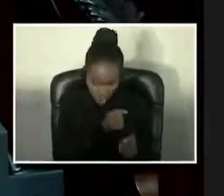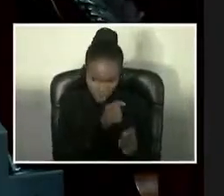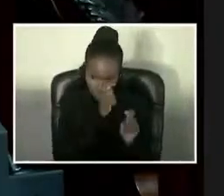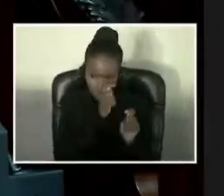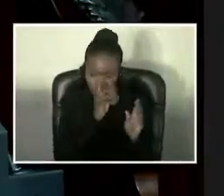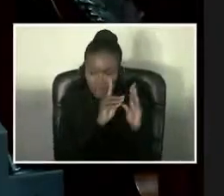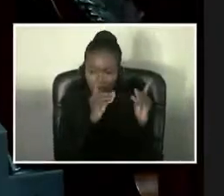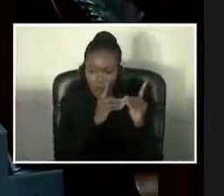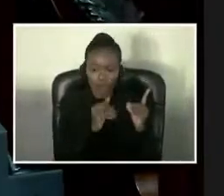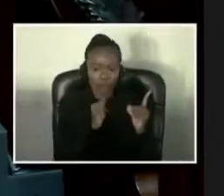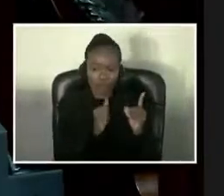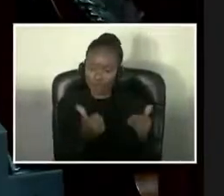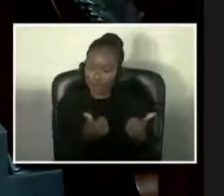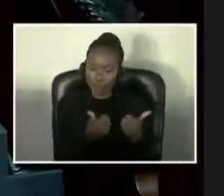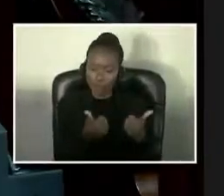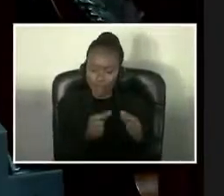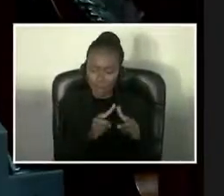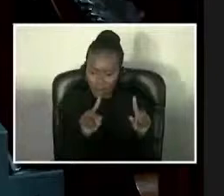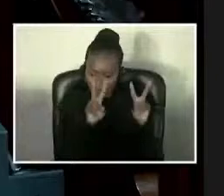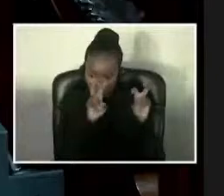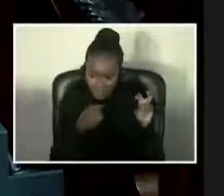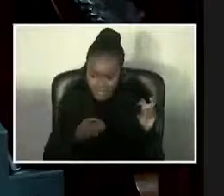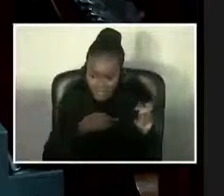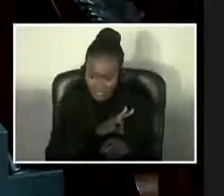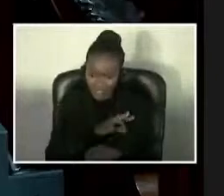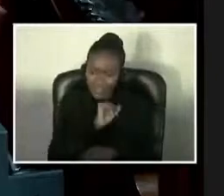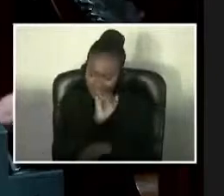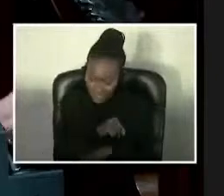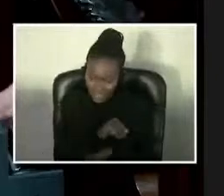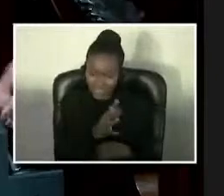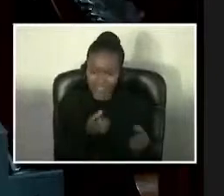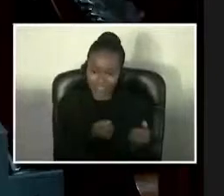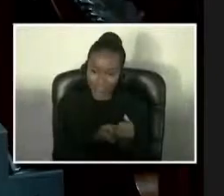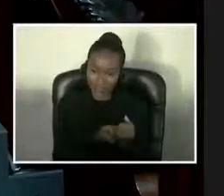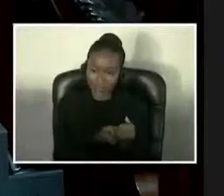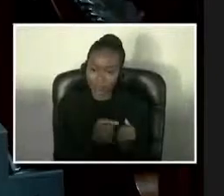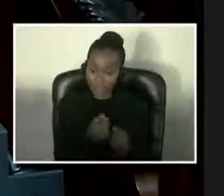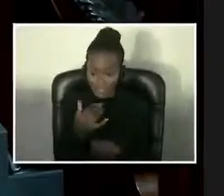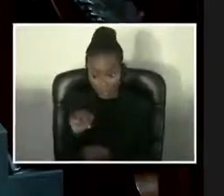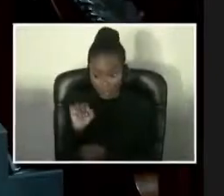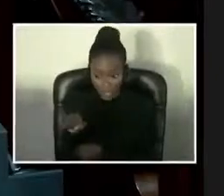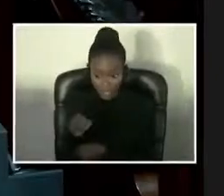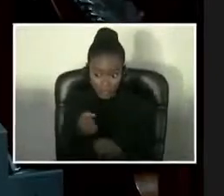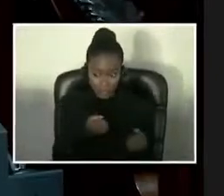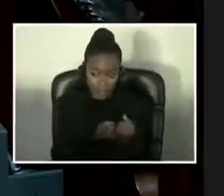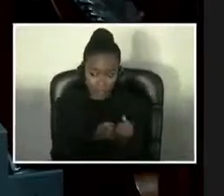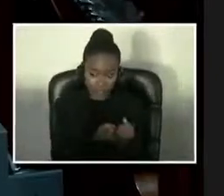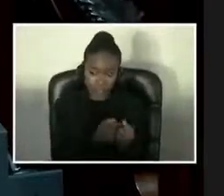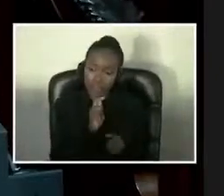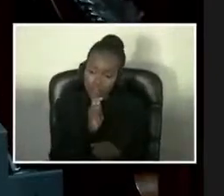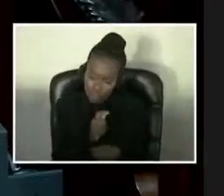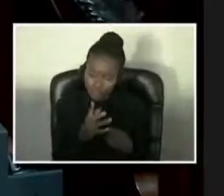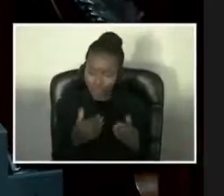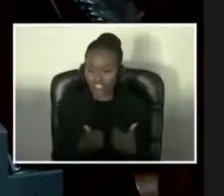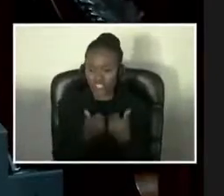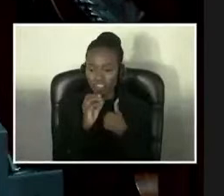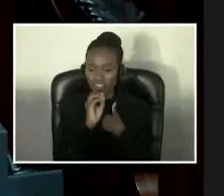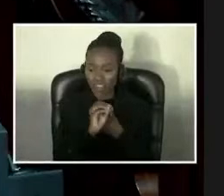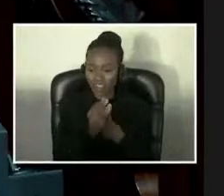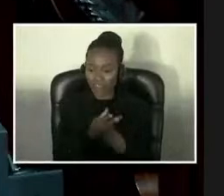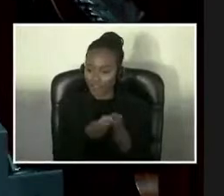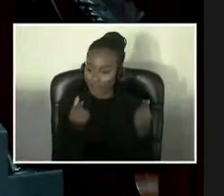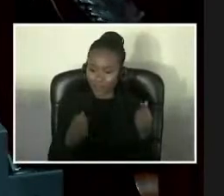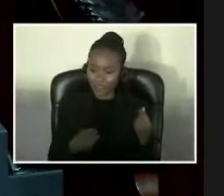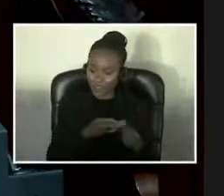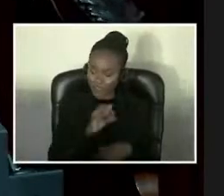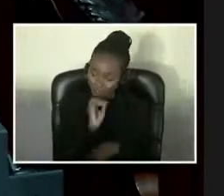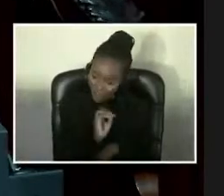well particularly when it comes to issues staffing and i was going to agree with him i still too by the way we do have challenges we do have challenges